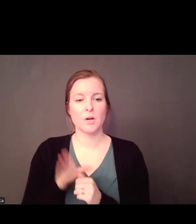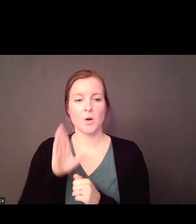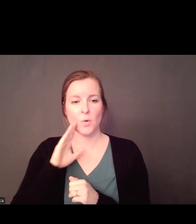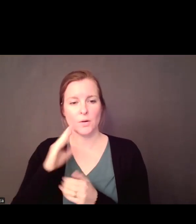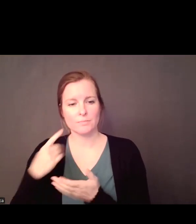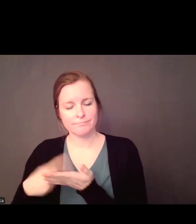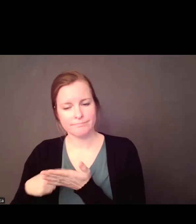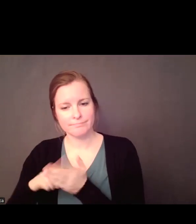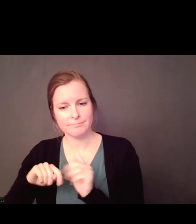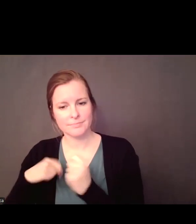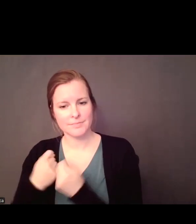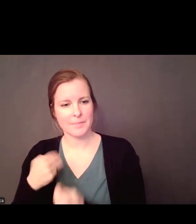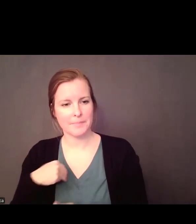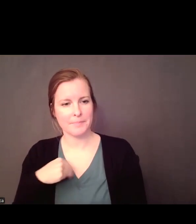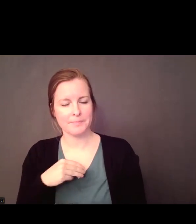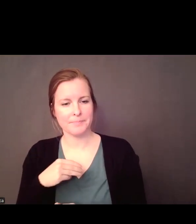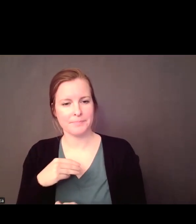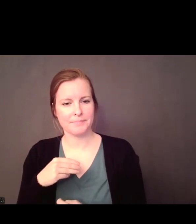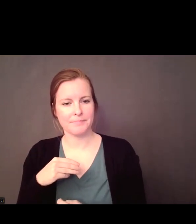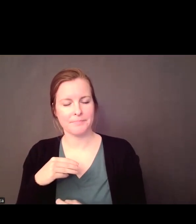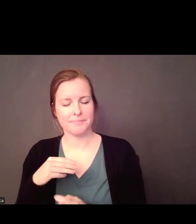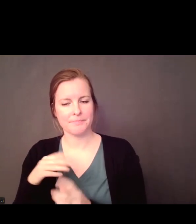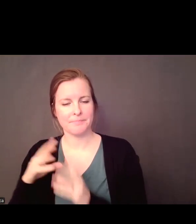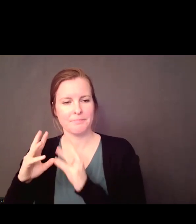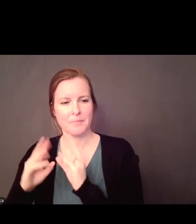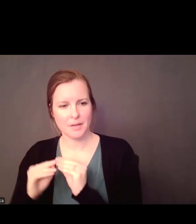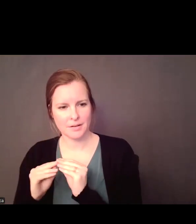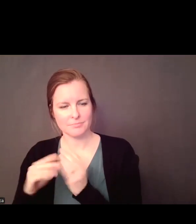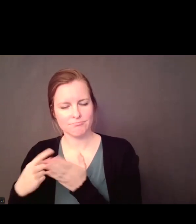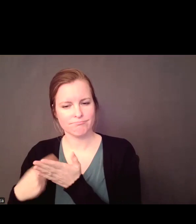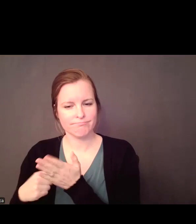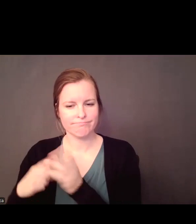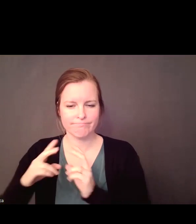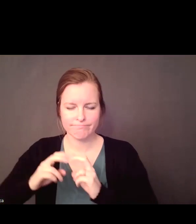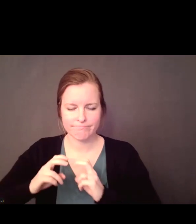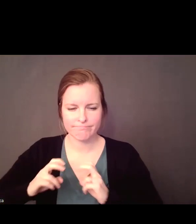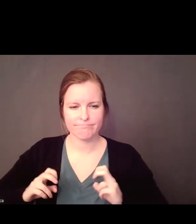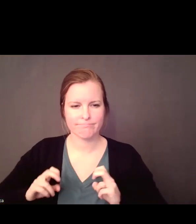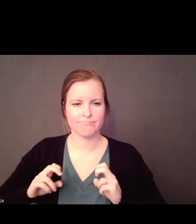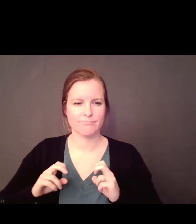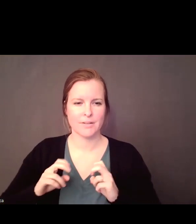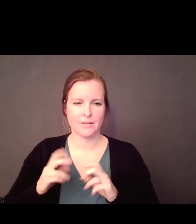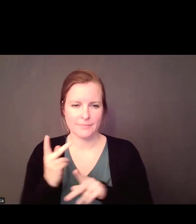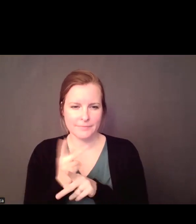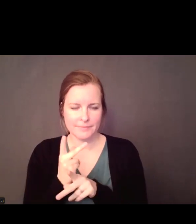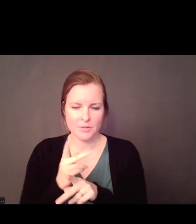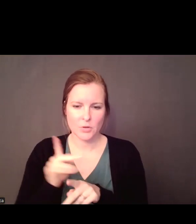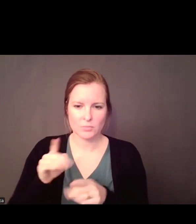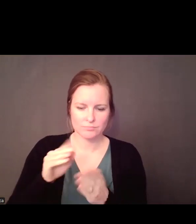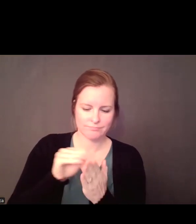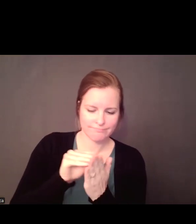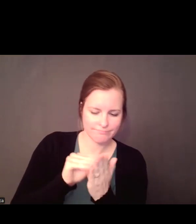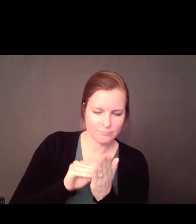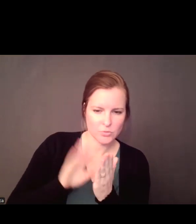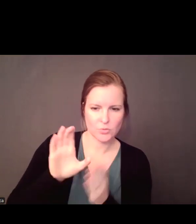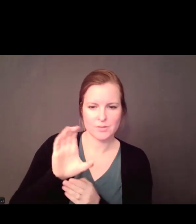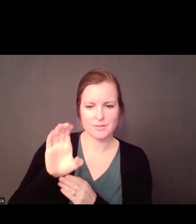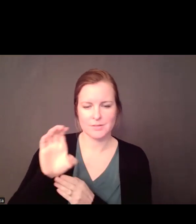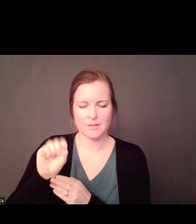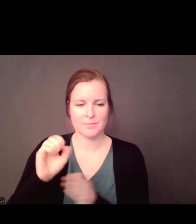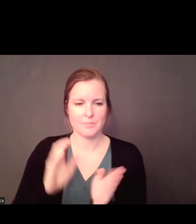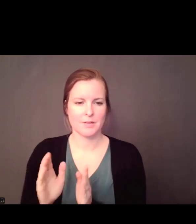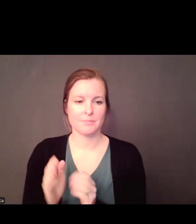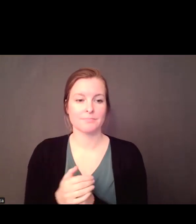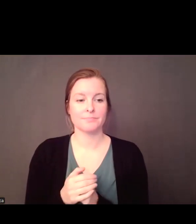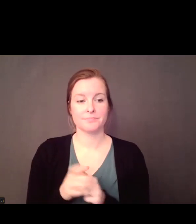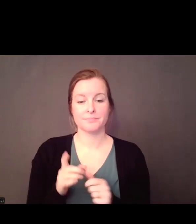findings and finalize your CSS plan when working with the individual. And then you're going to monitor the provision of